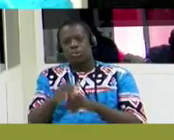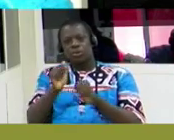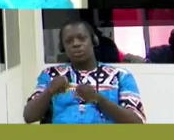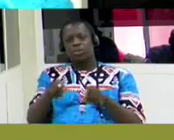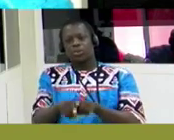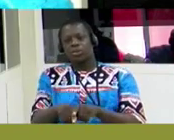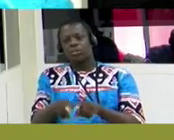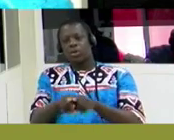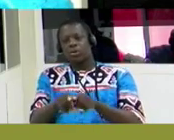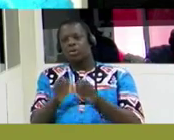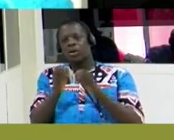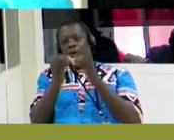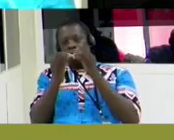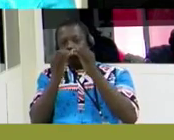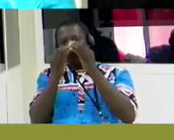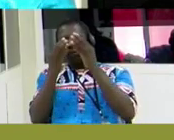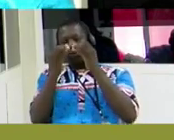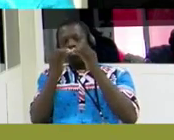suffocation? Yes, sir.